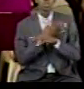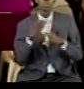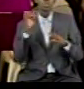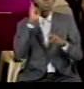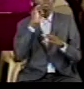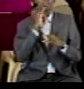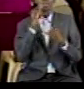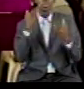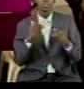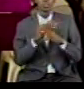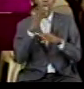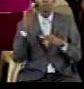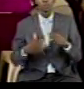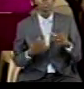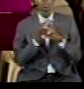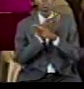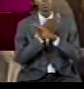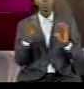return to the state overseer.